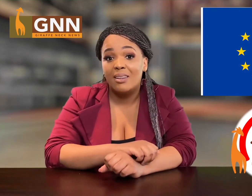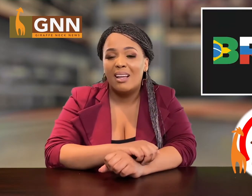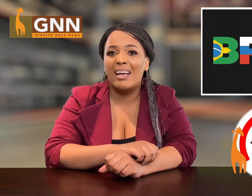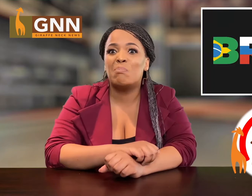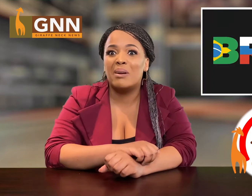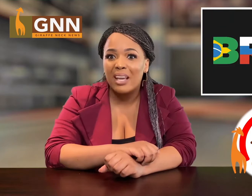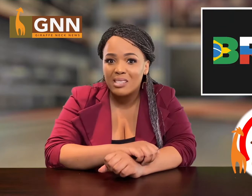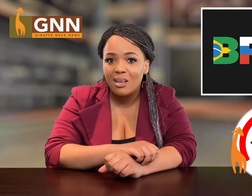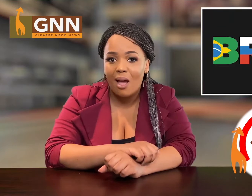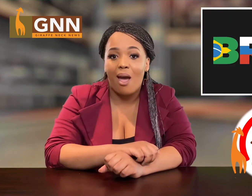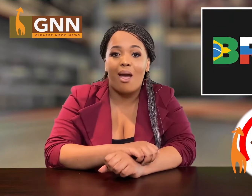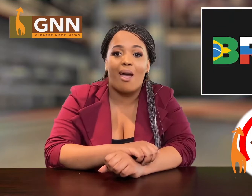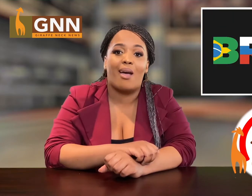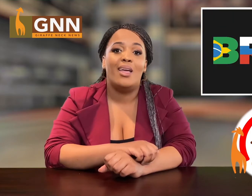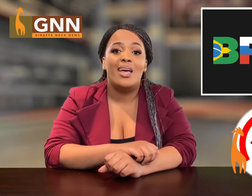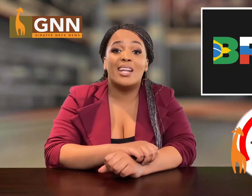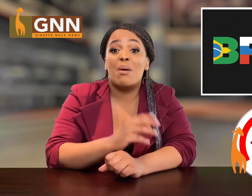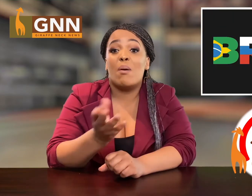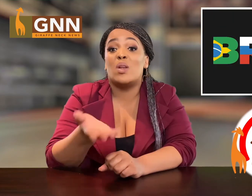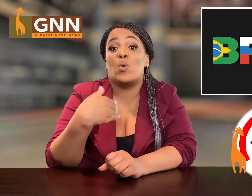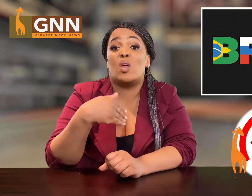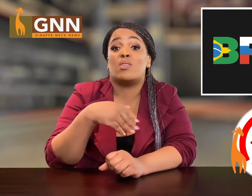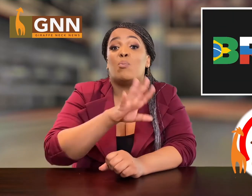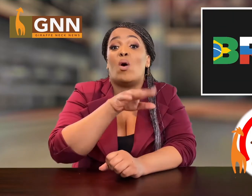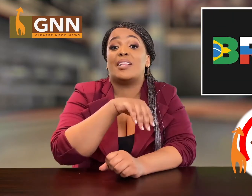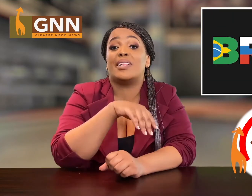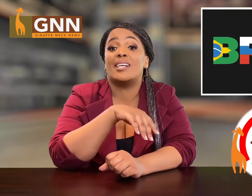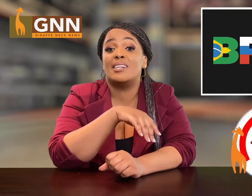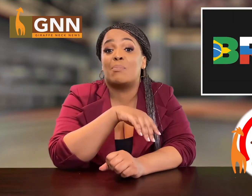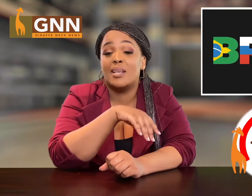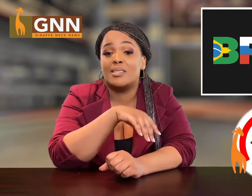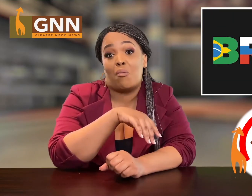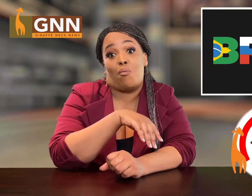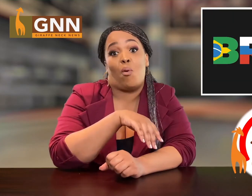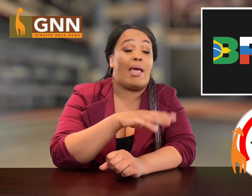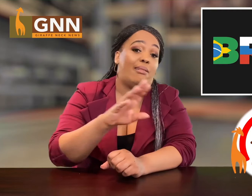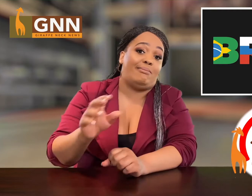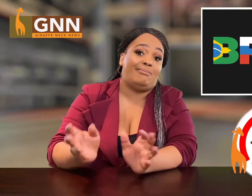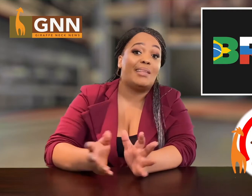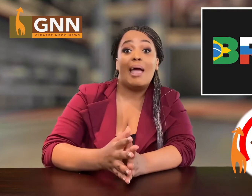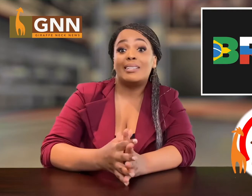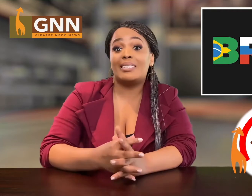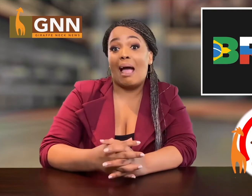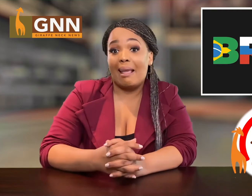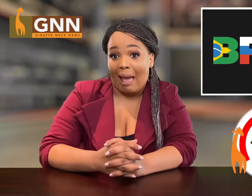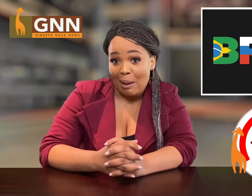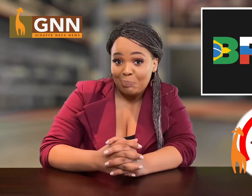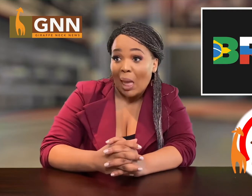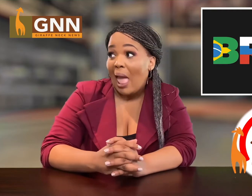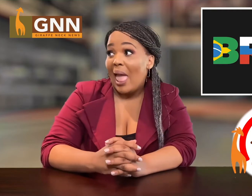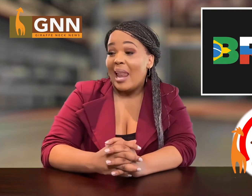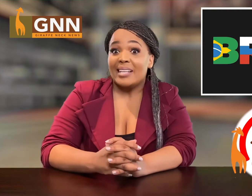alley. And BRICS, remember when we were the poor little cousin in BRICS? Well,